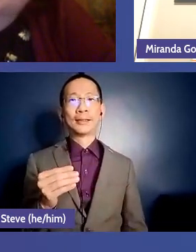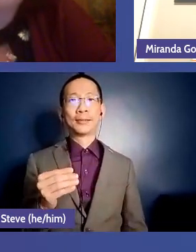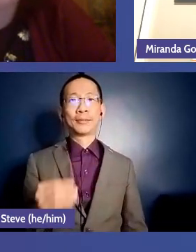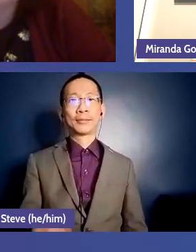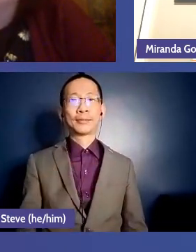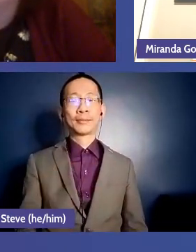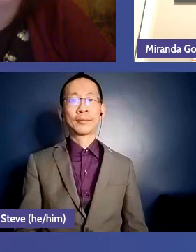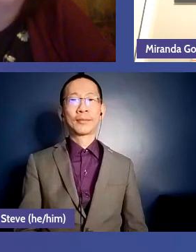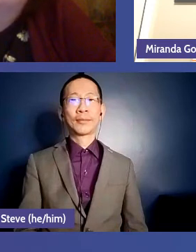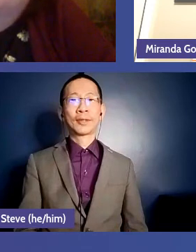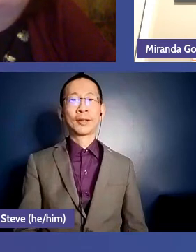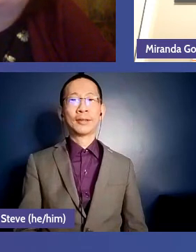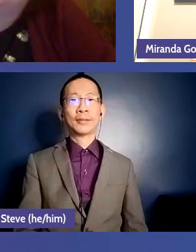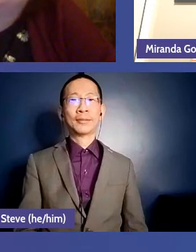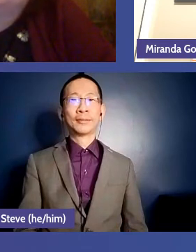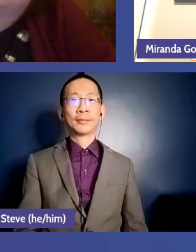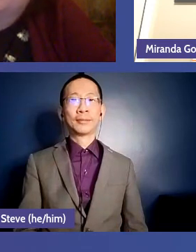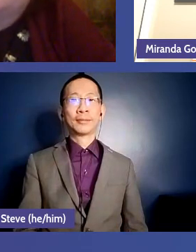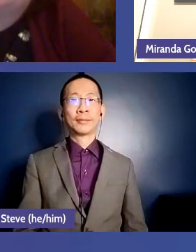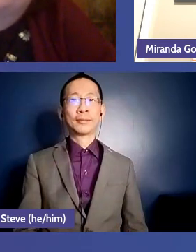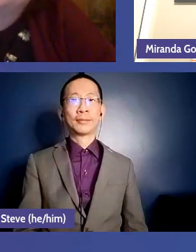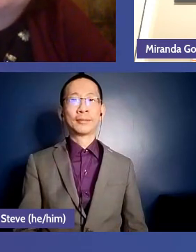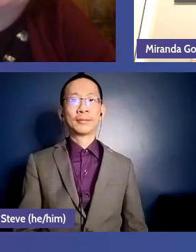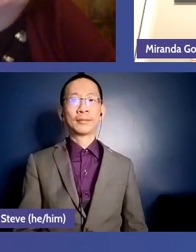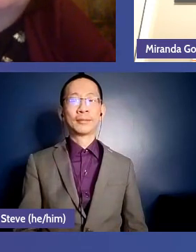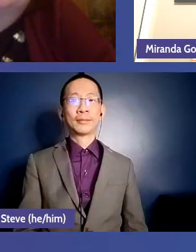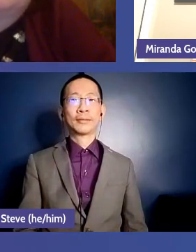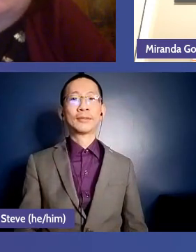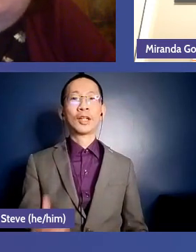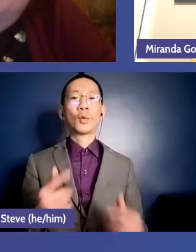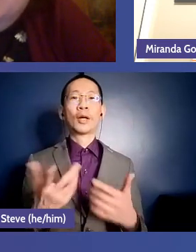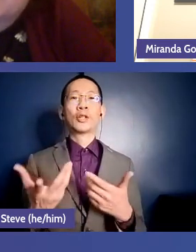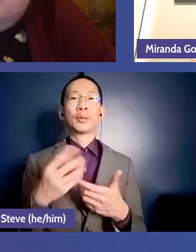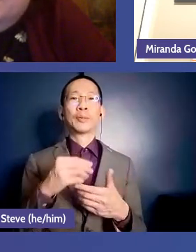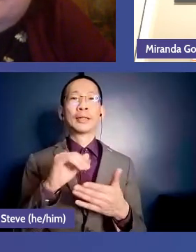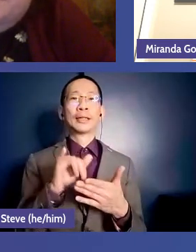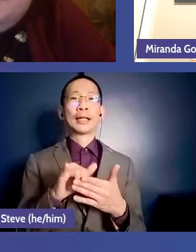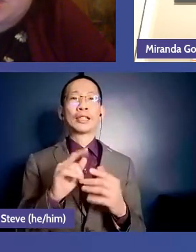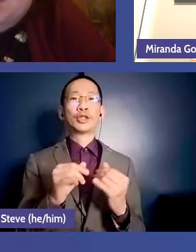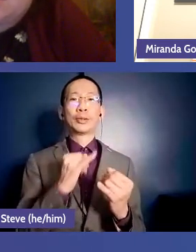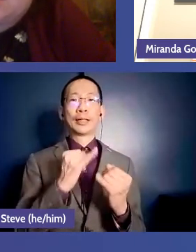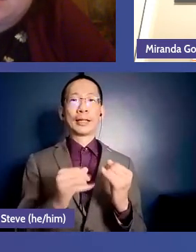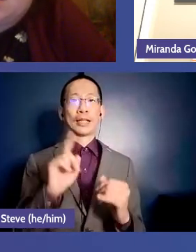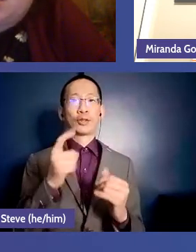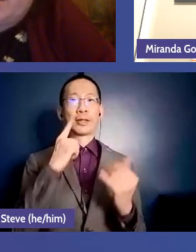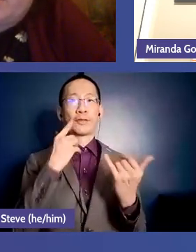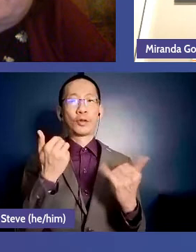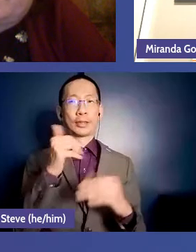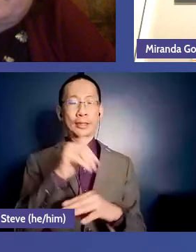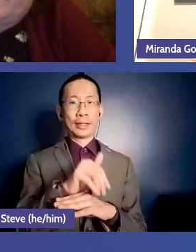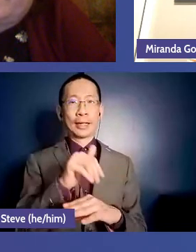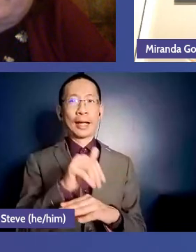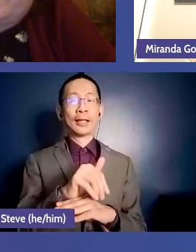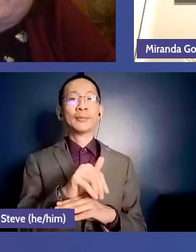I think I want to kind of use the, kind of bring that into our last question for tonight,